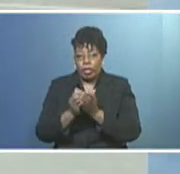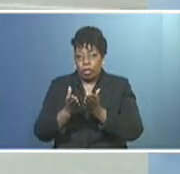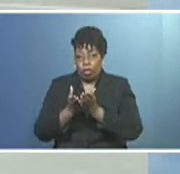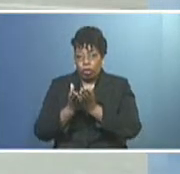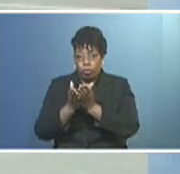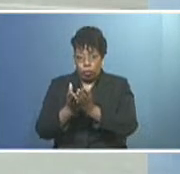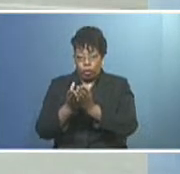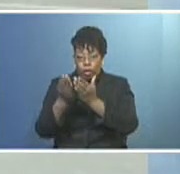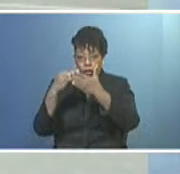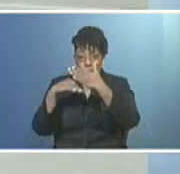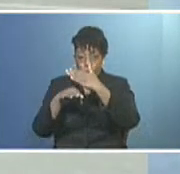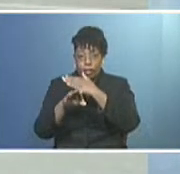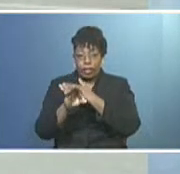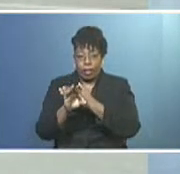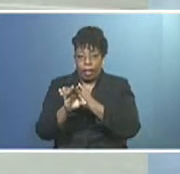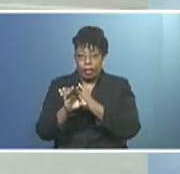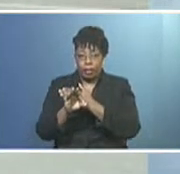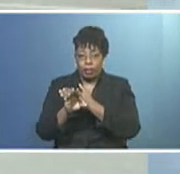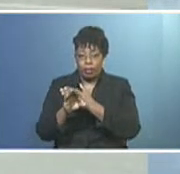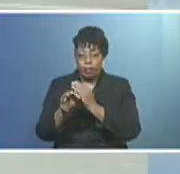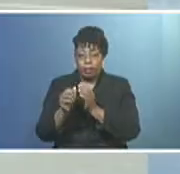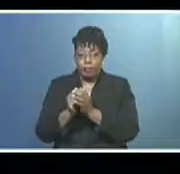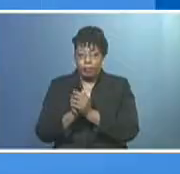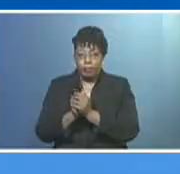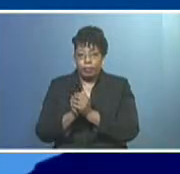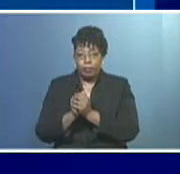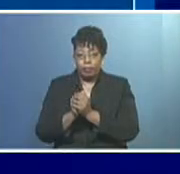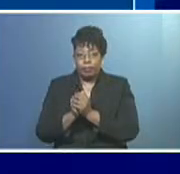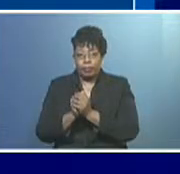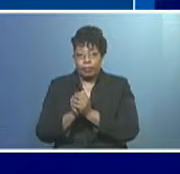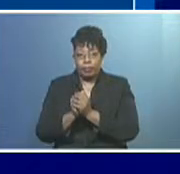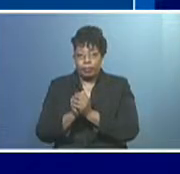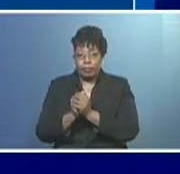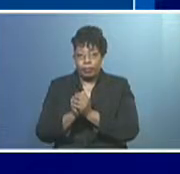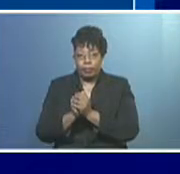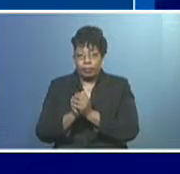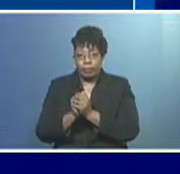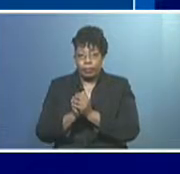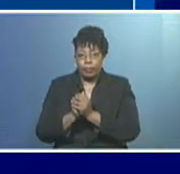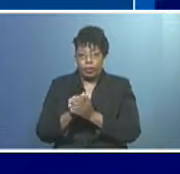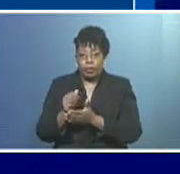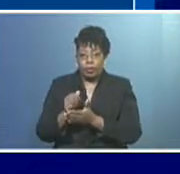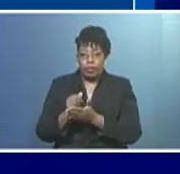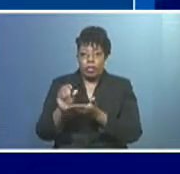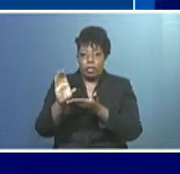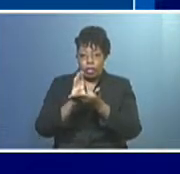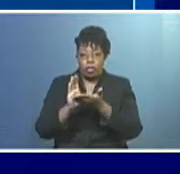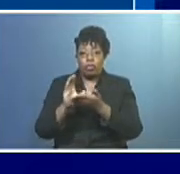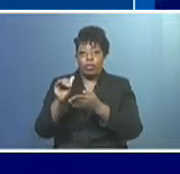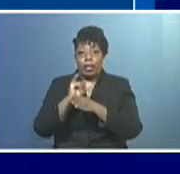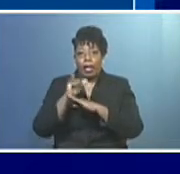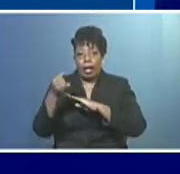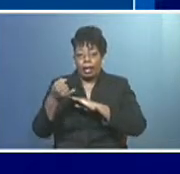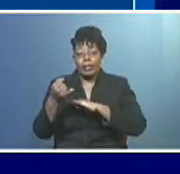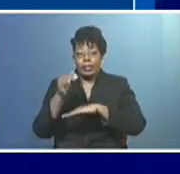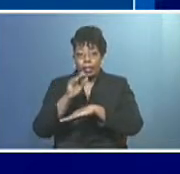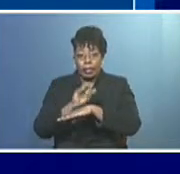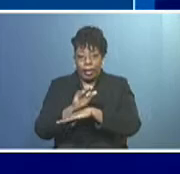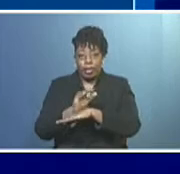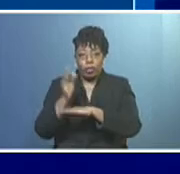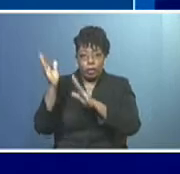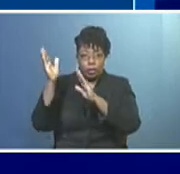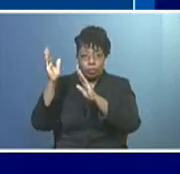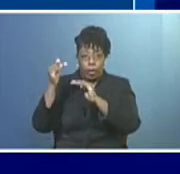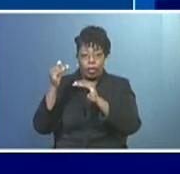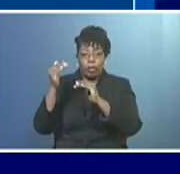is brought to you by Builders Mall, home of FYP, the Tile King, and the Paint Setter. In the Northwest and Central Islands tonight through tomorrow, you can expect those